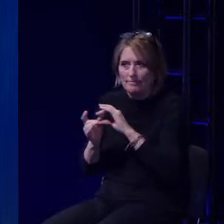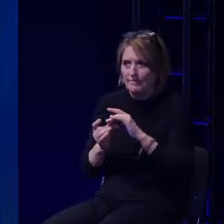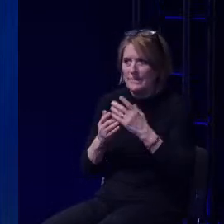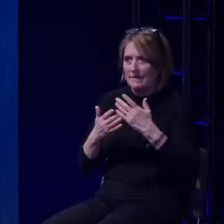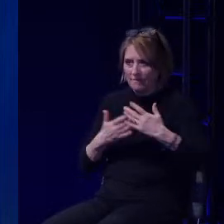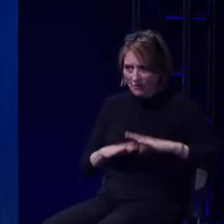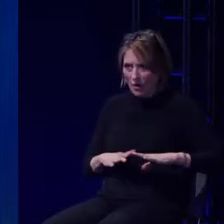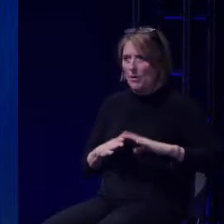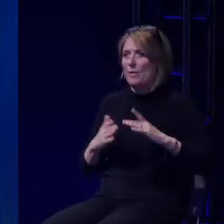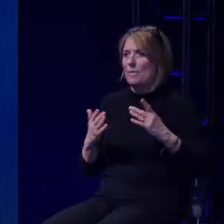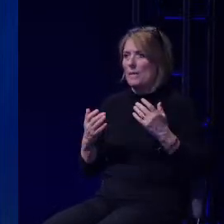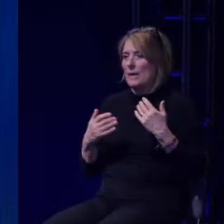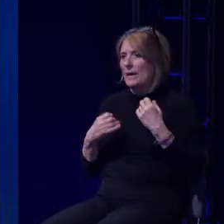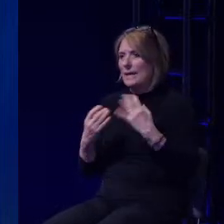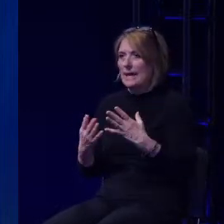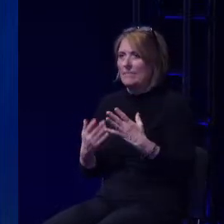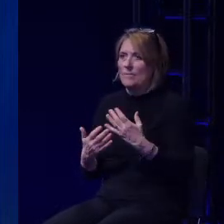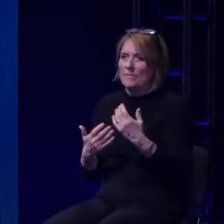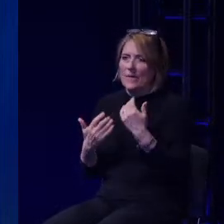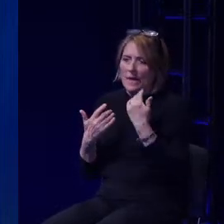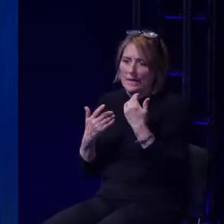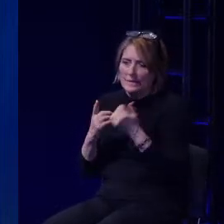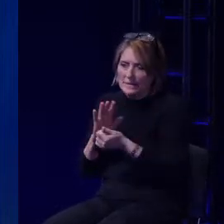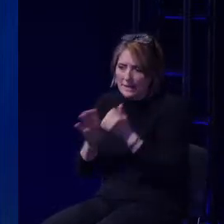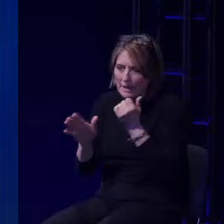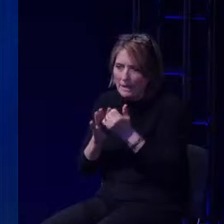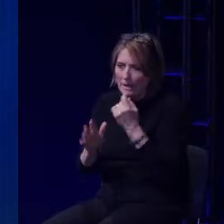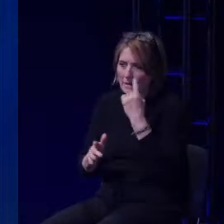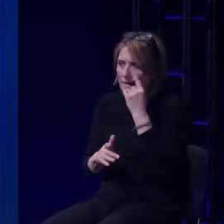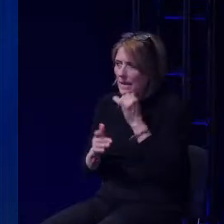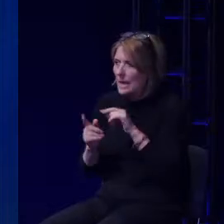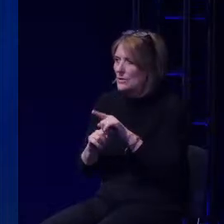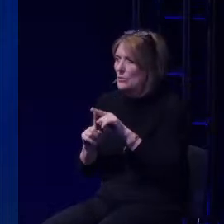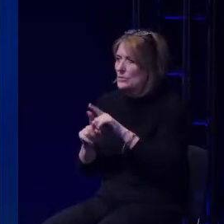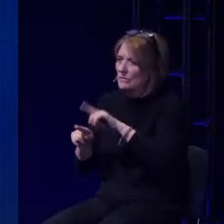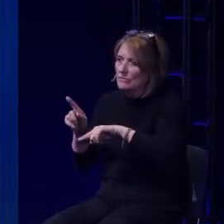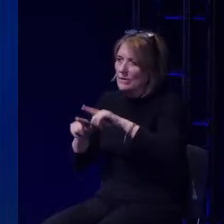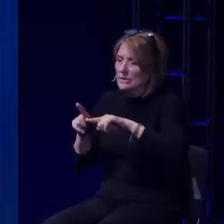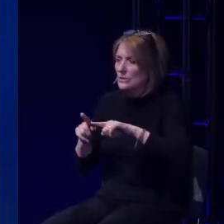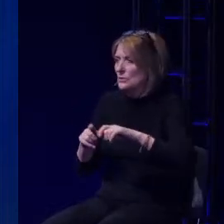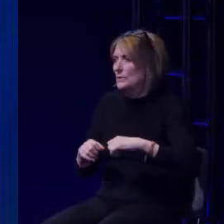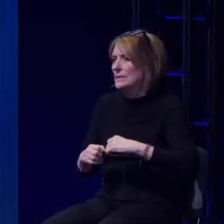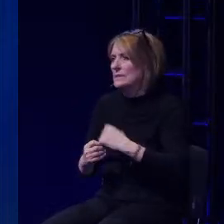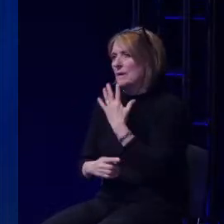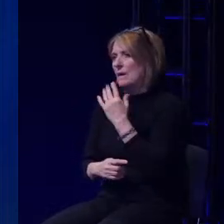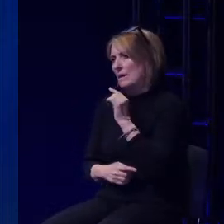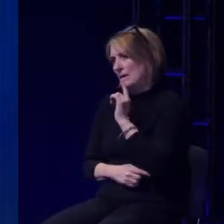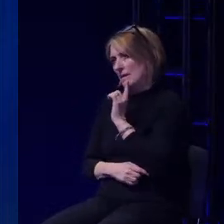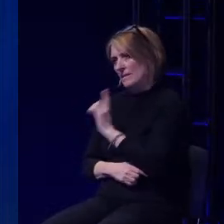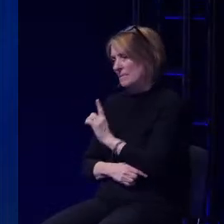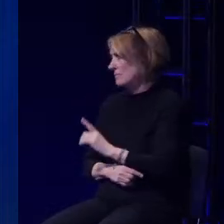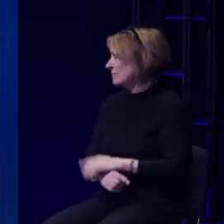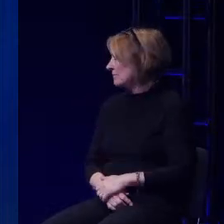it's what gave them their eye, and it's what continues in a variety of ways to inspire them. So our